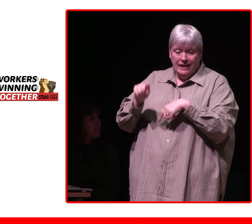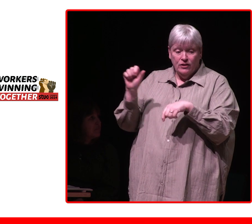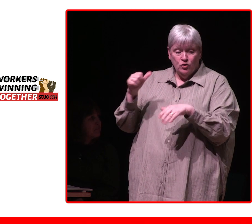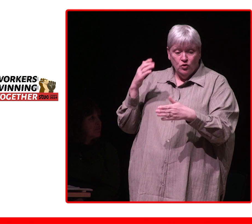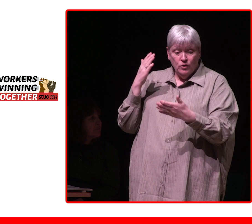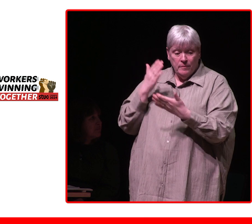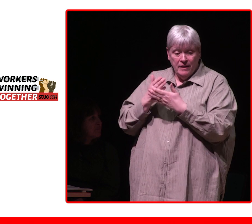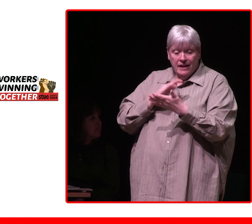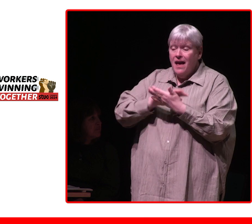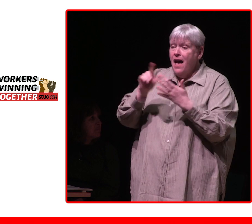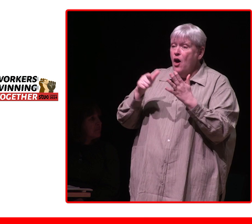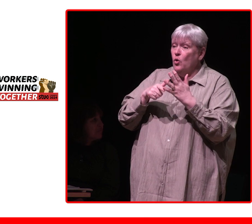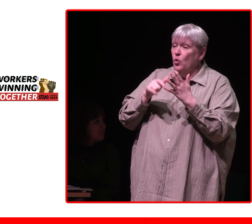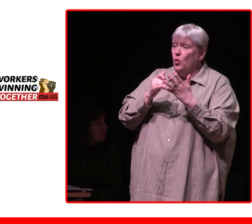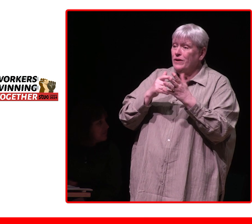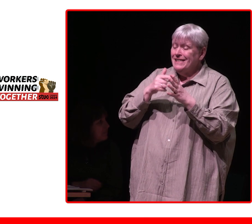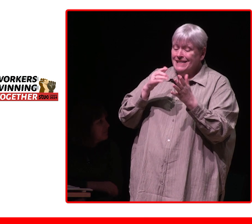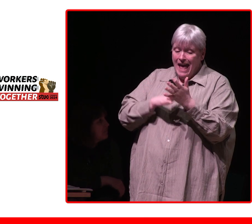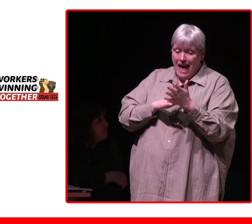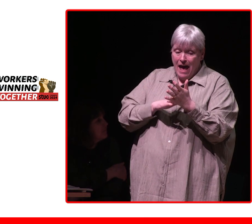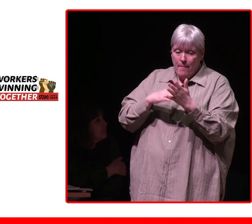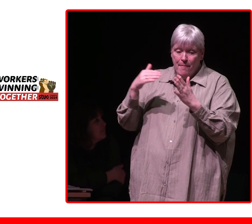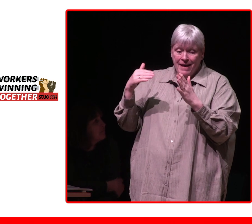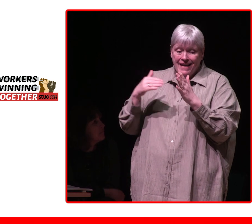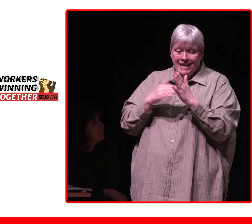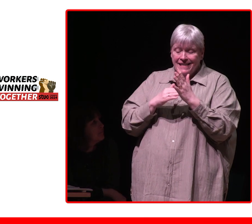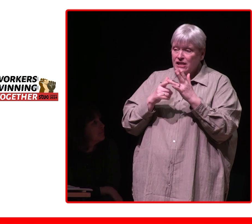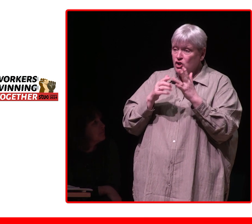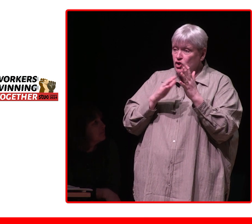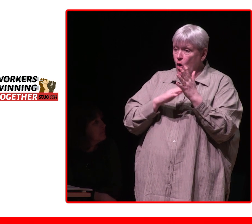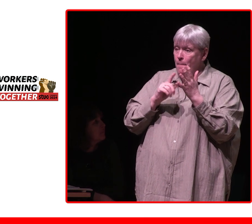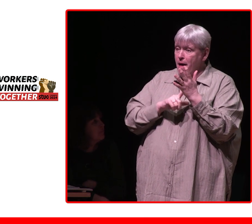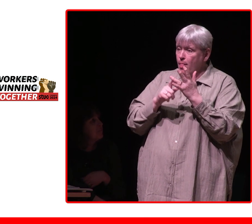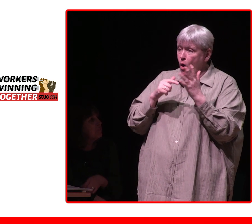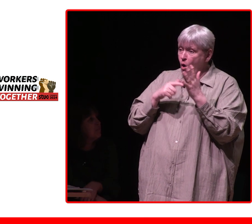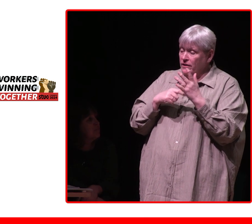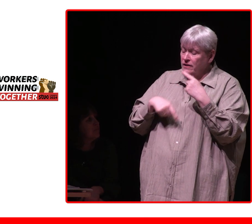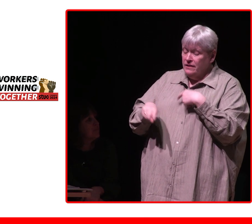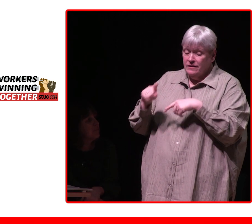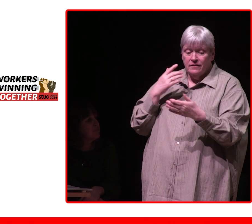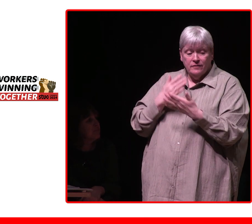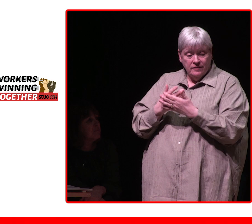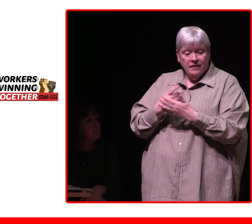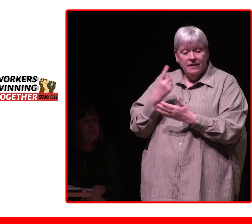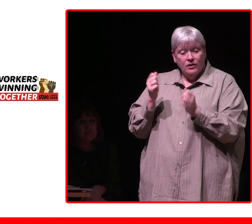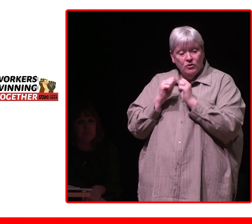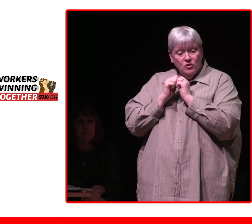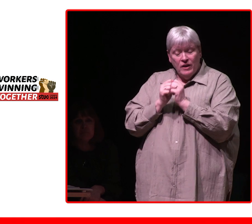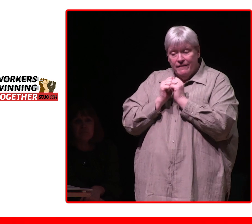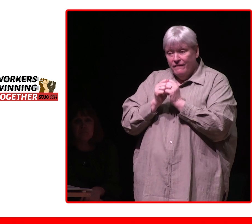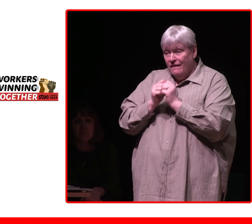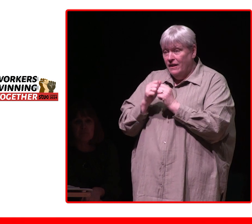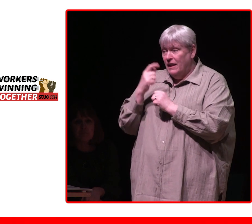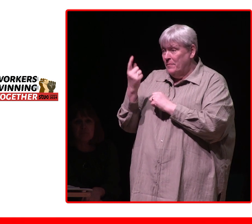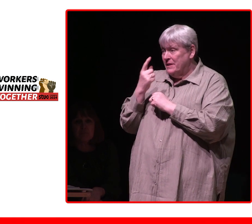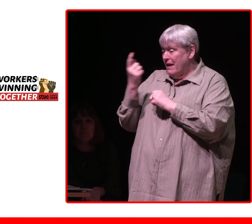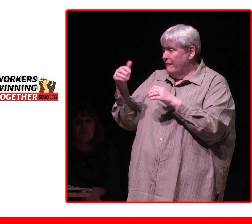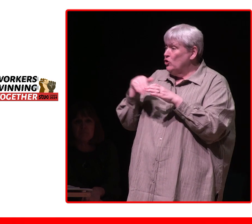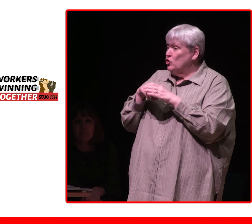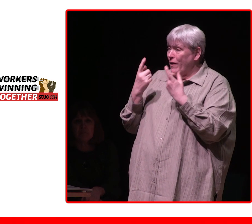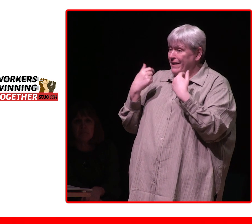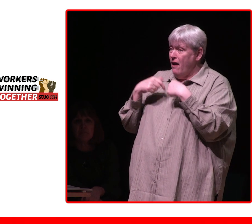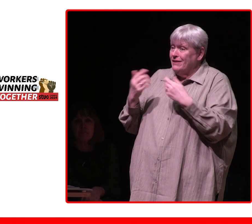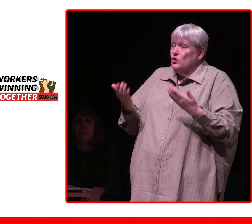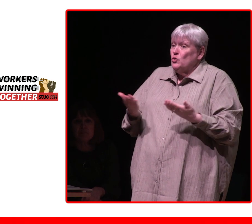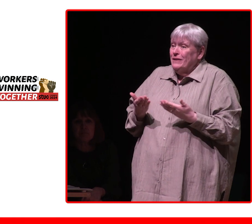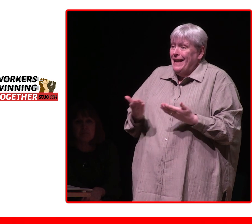properly described as the Palestinian ambassador. We're incredibly grateful that he has been able to join us